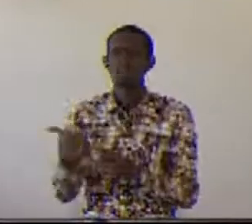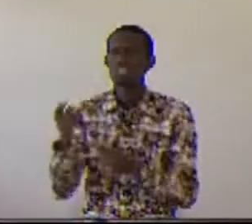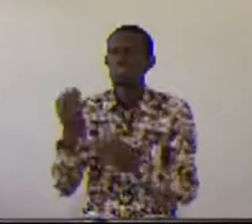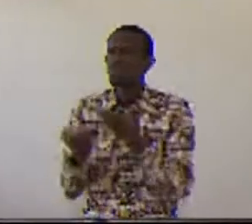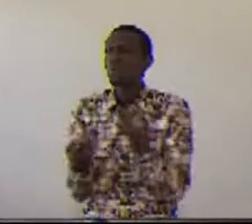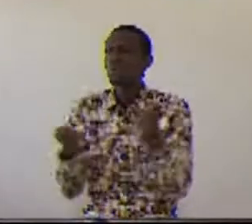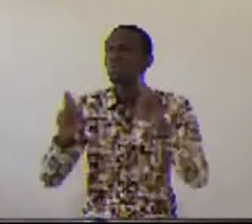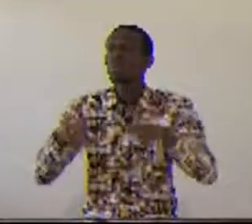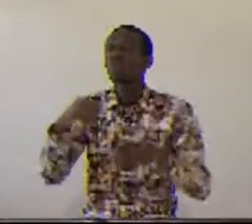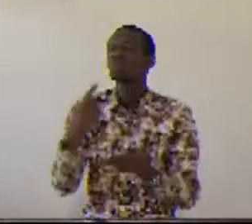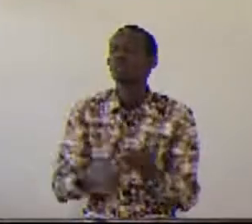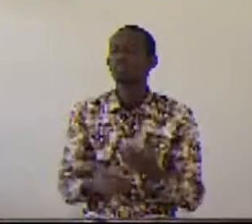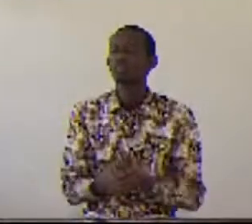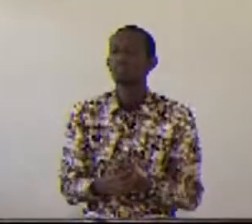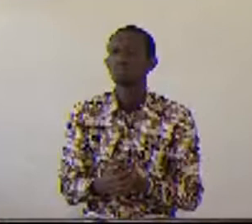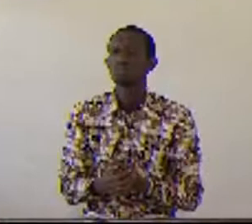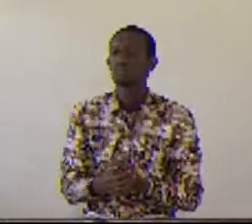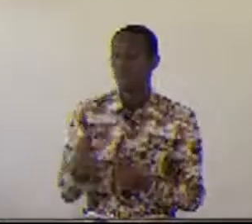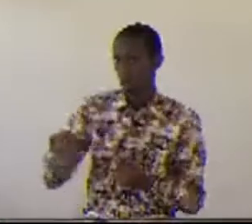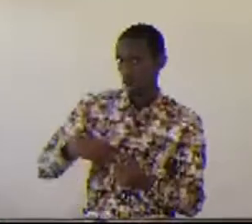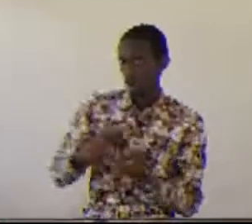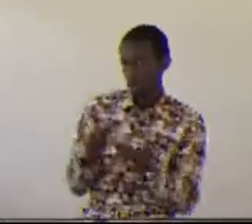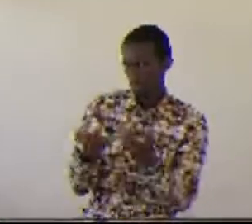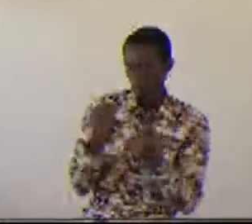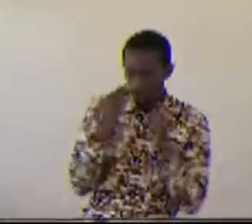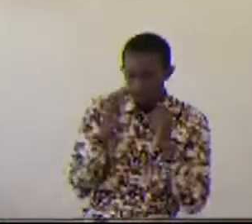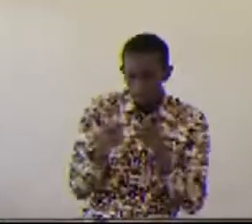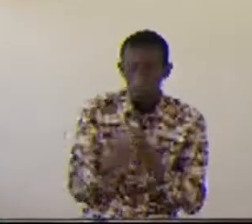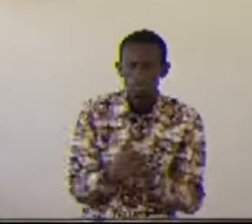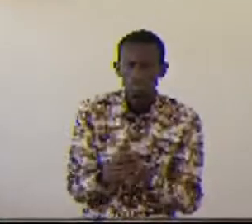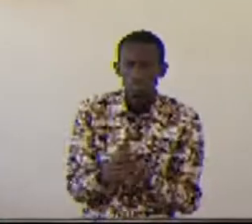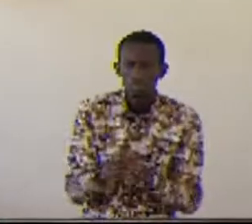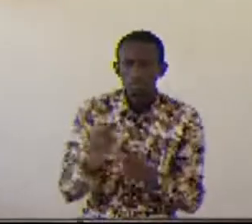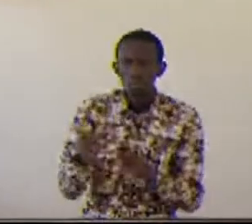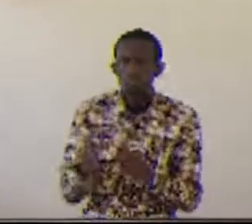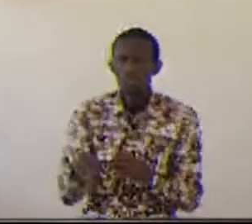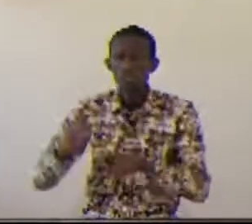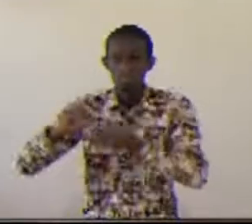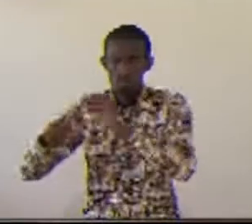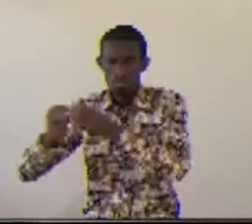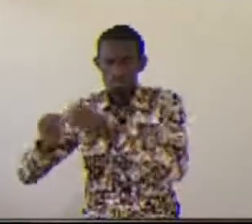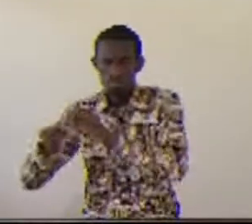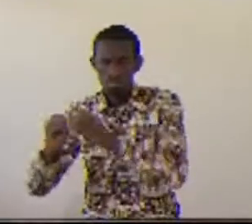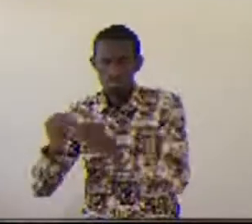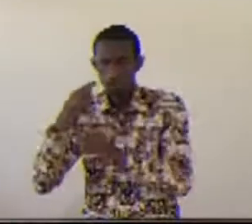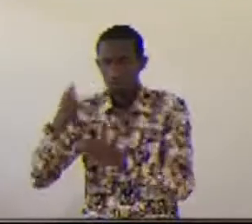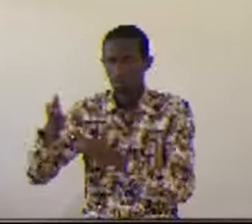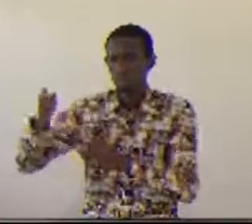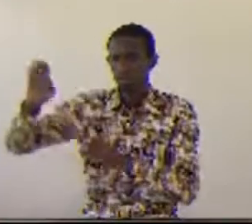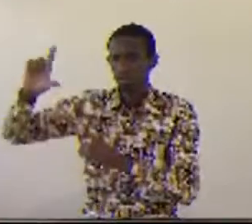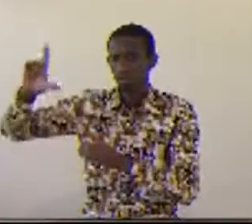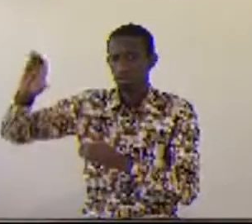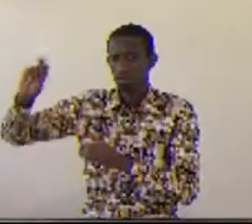think will happen? Here we have to consider another factor, because the number of delocalized electrons is the